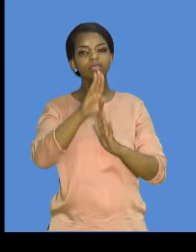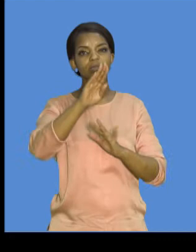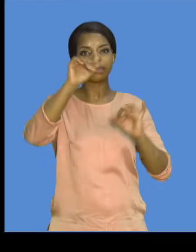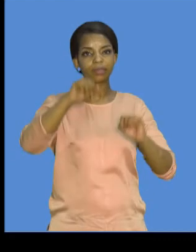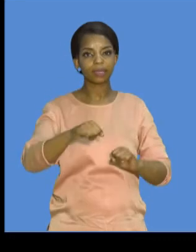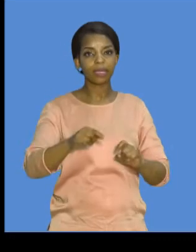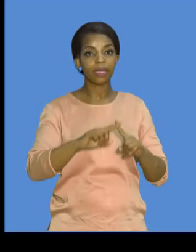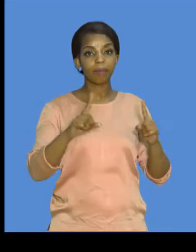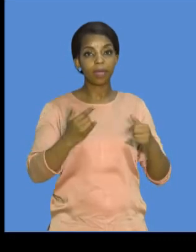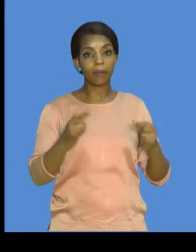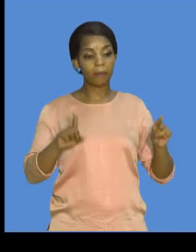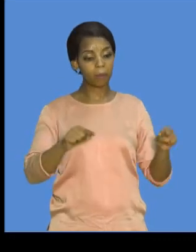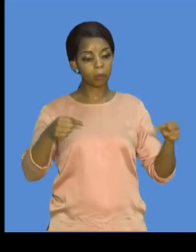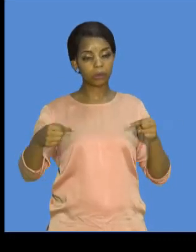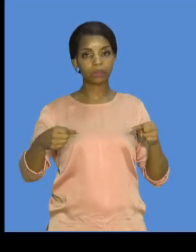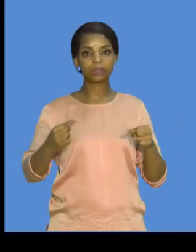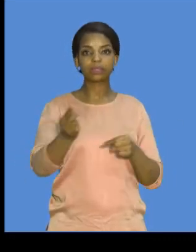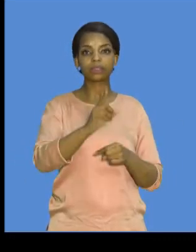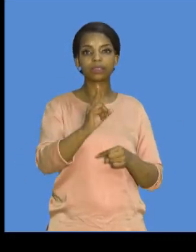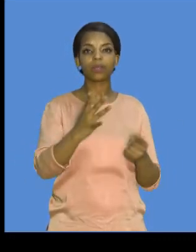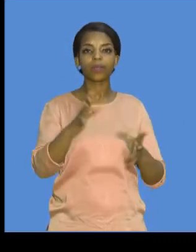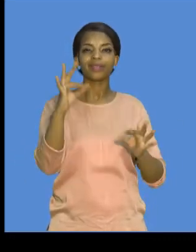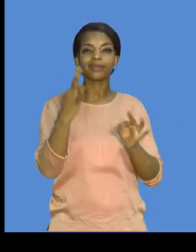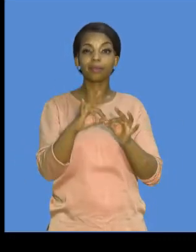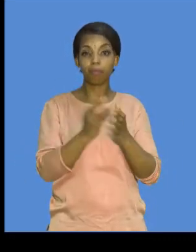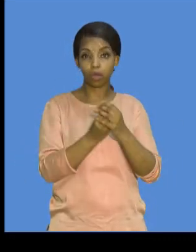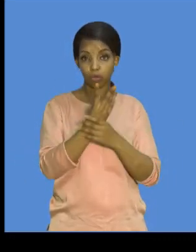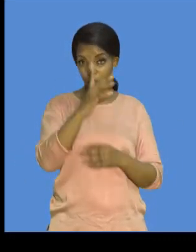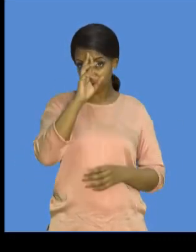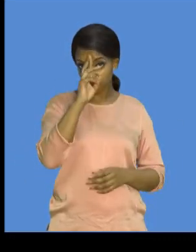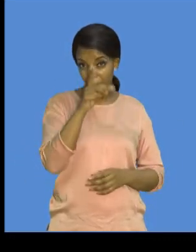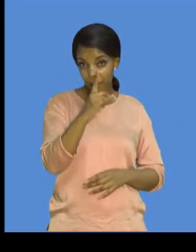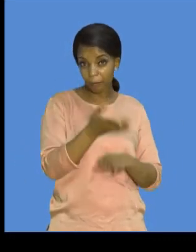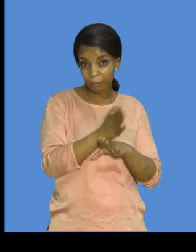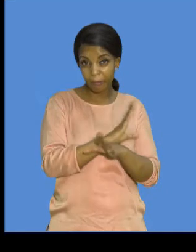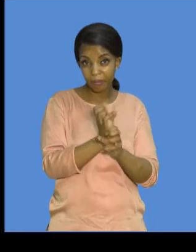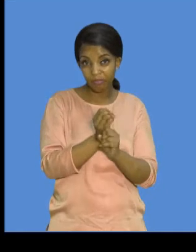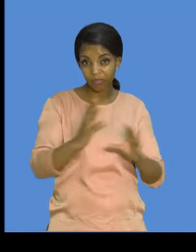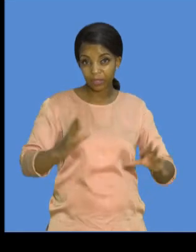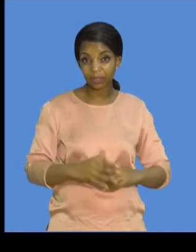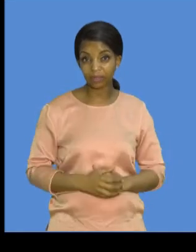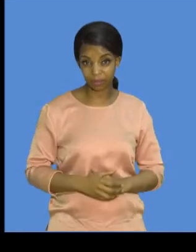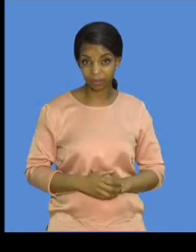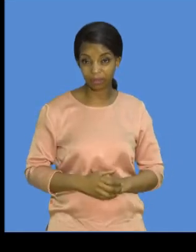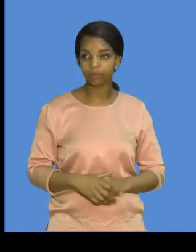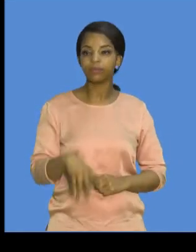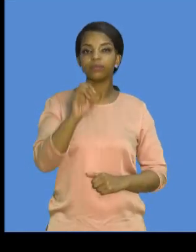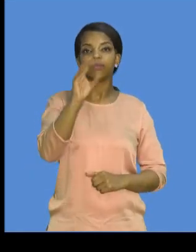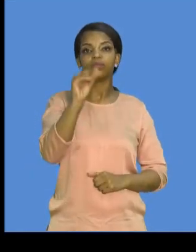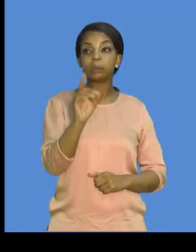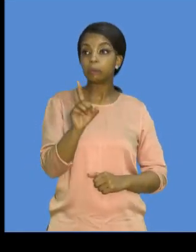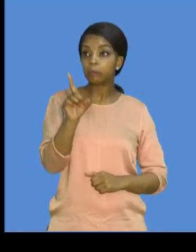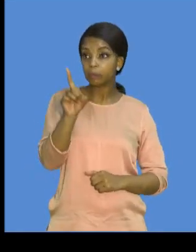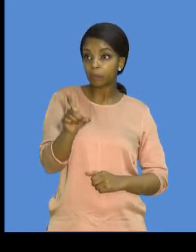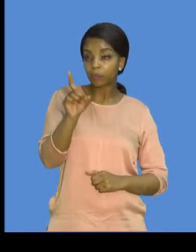we spoke about simple growth, and remember, simple growth was just like that, right? So these, you can see that they are